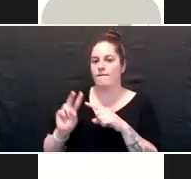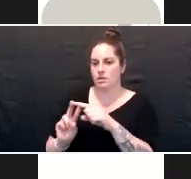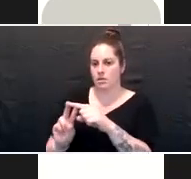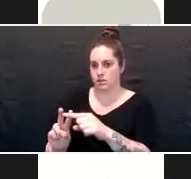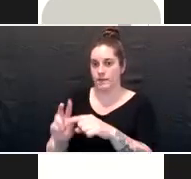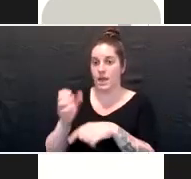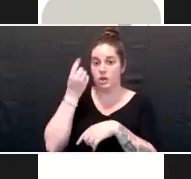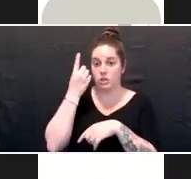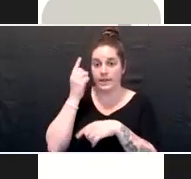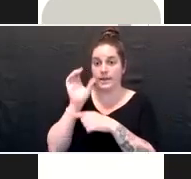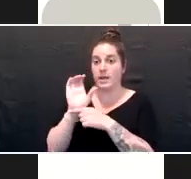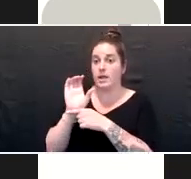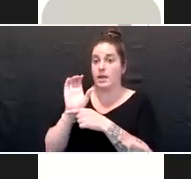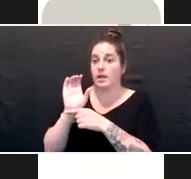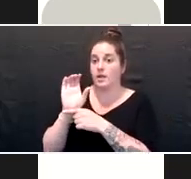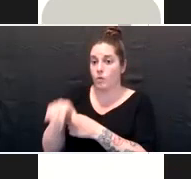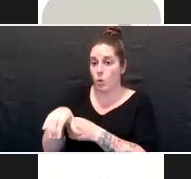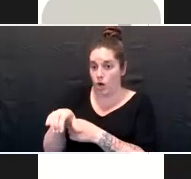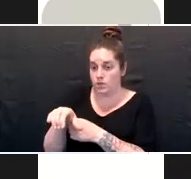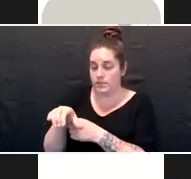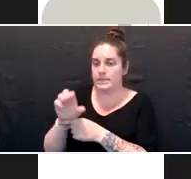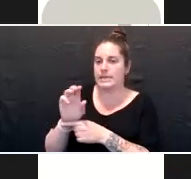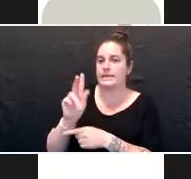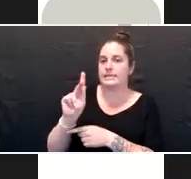is kilogram meters per second squared.